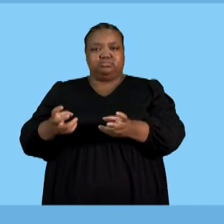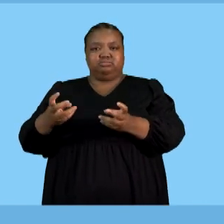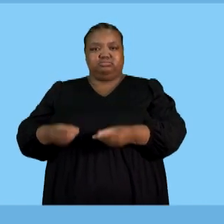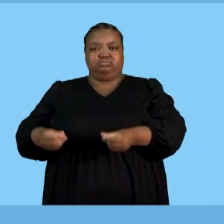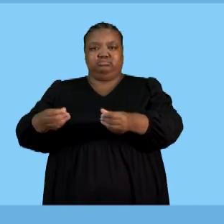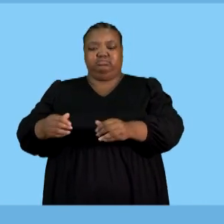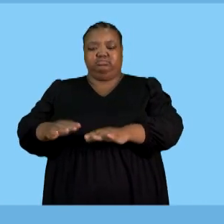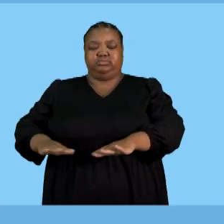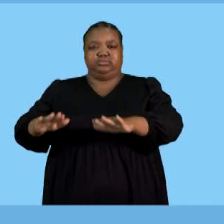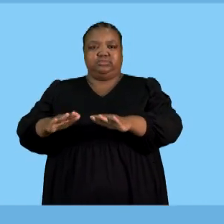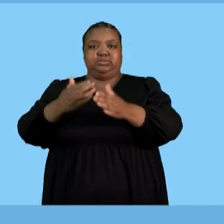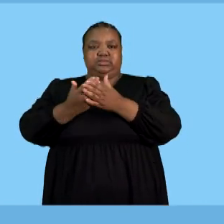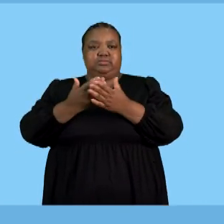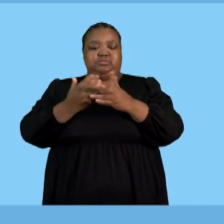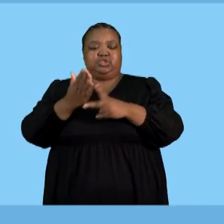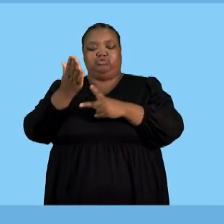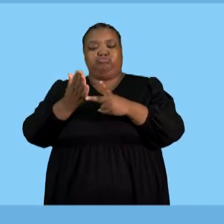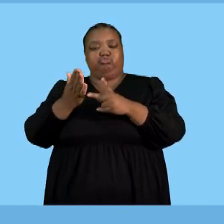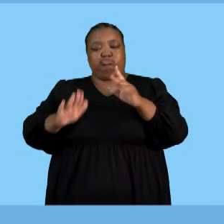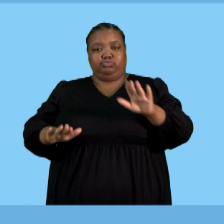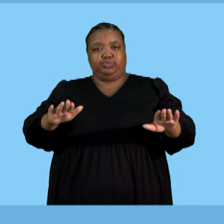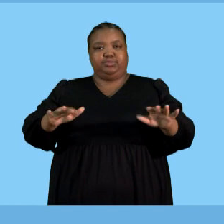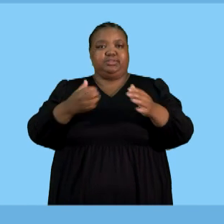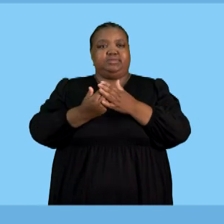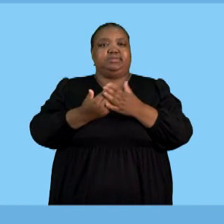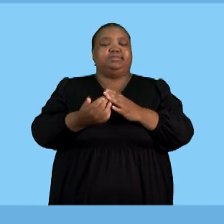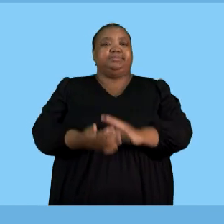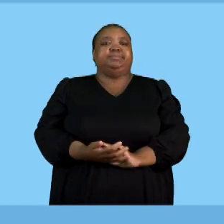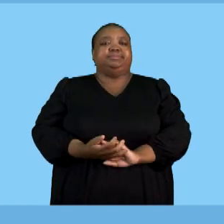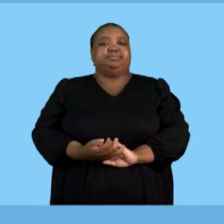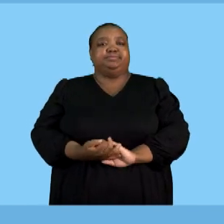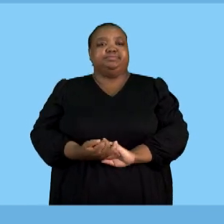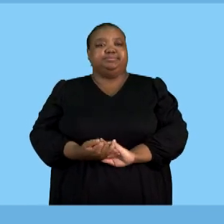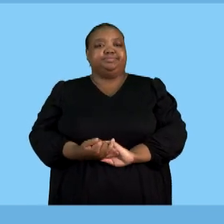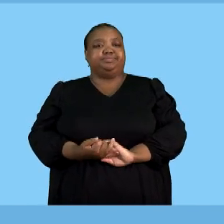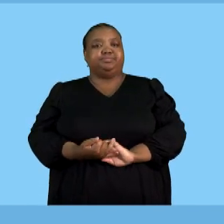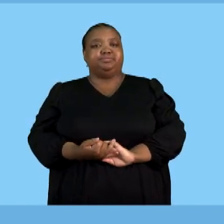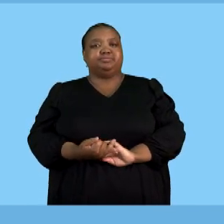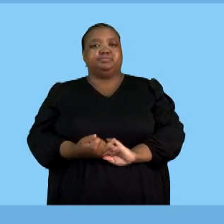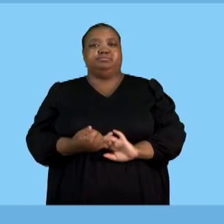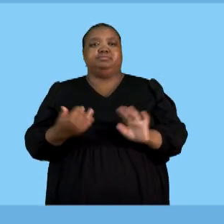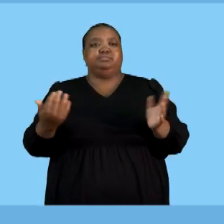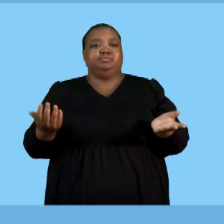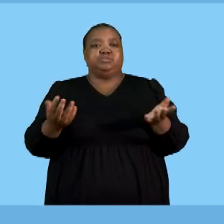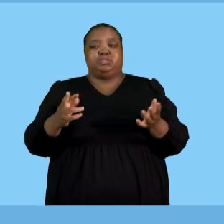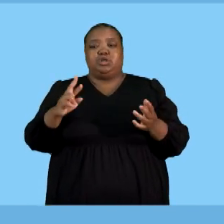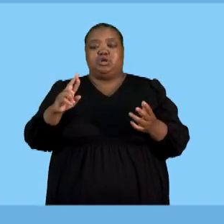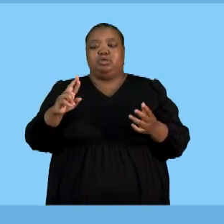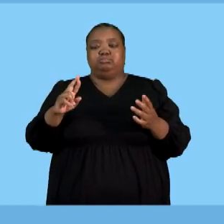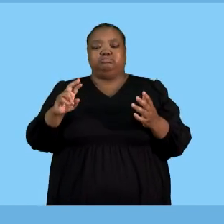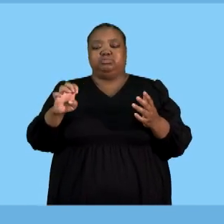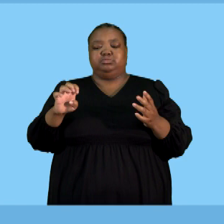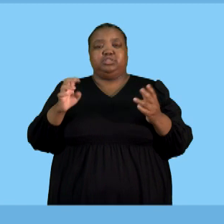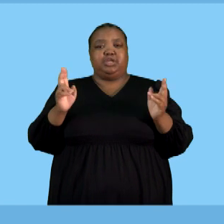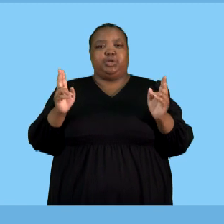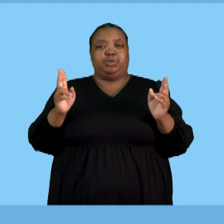and we can also have a rough surface, or also be referred to as an irregular